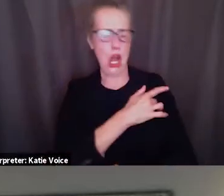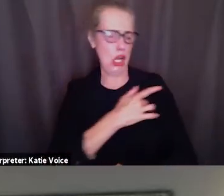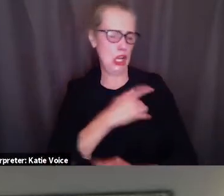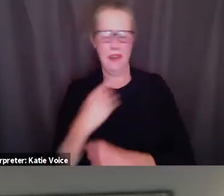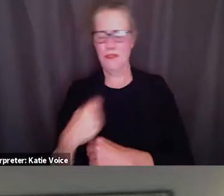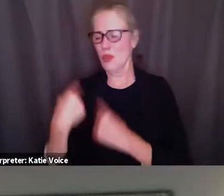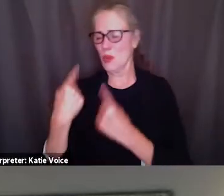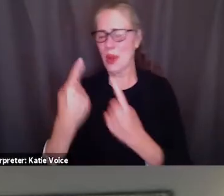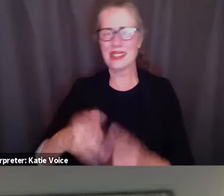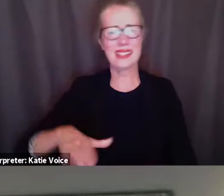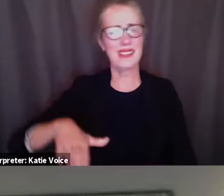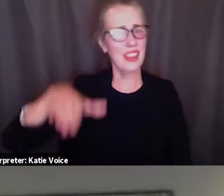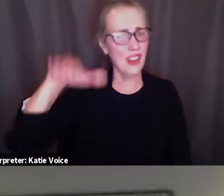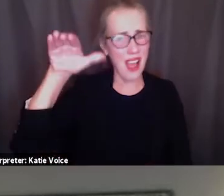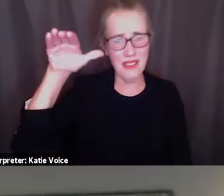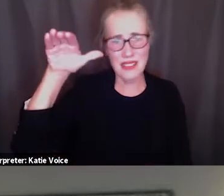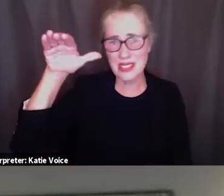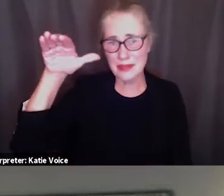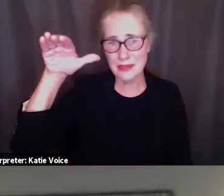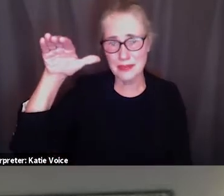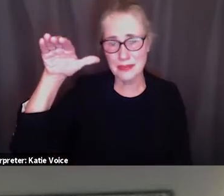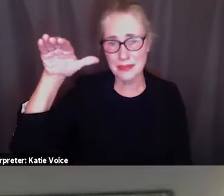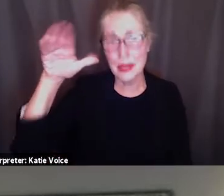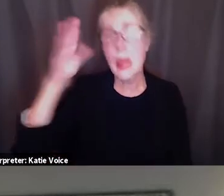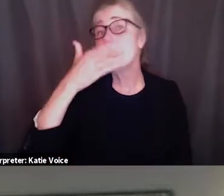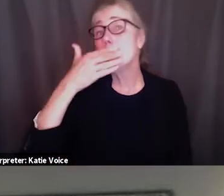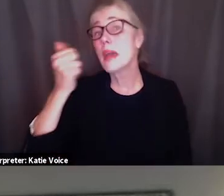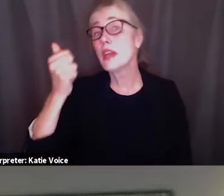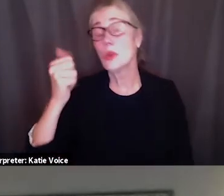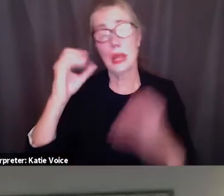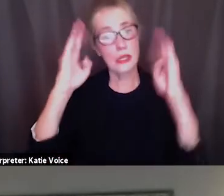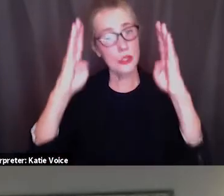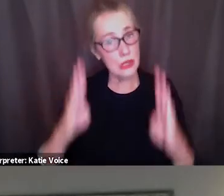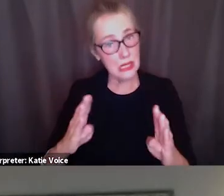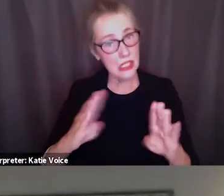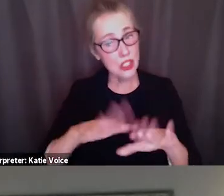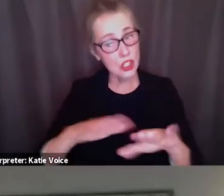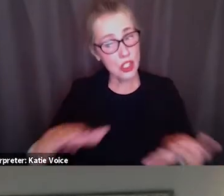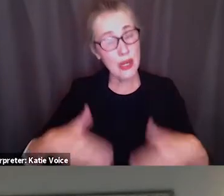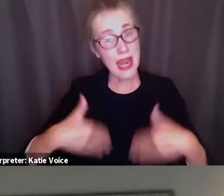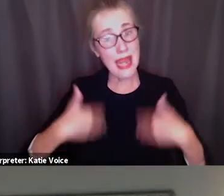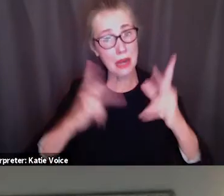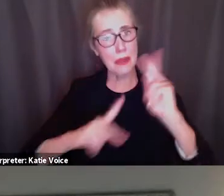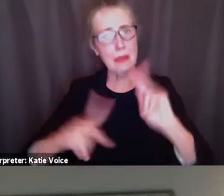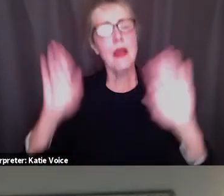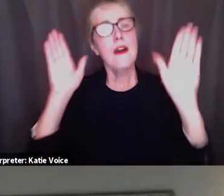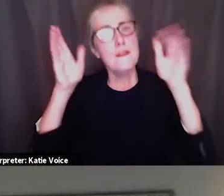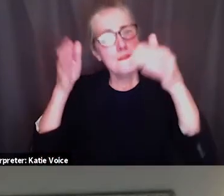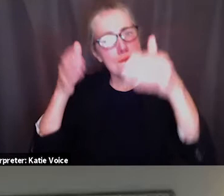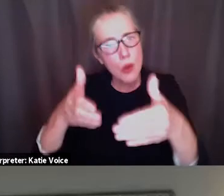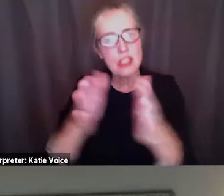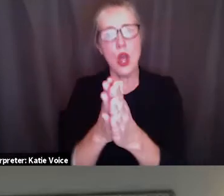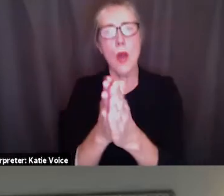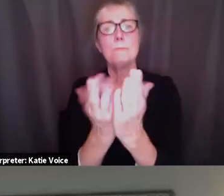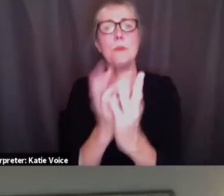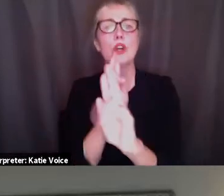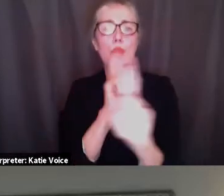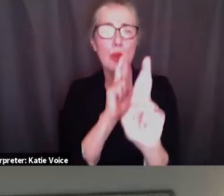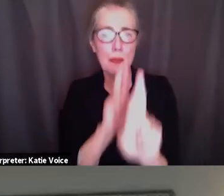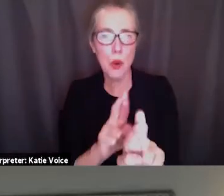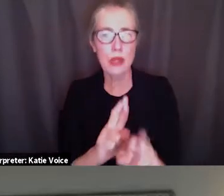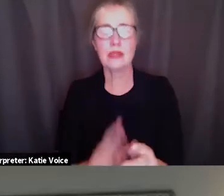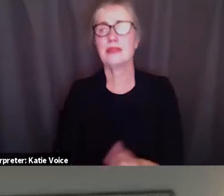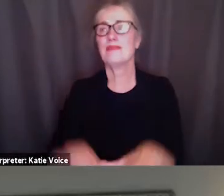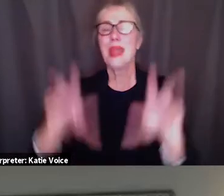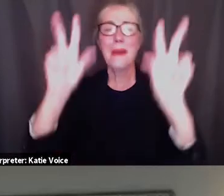lives. A better way to teach our kids and young people is to focus them on their book reports, basketball